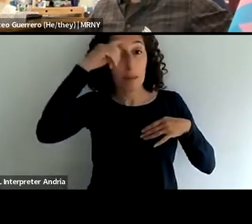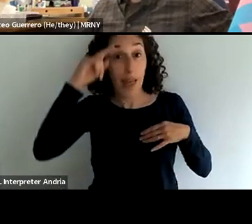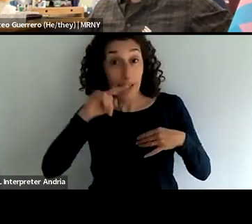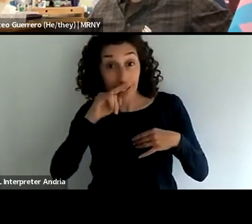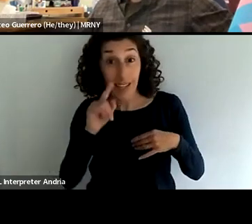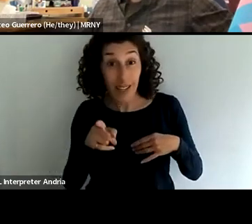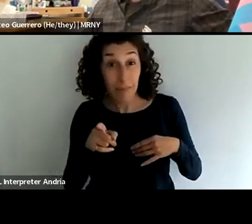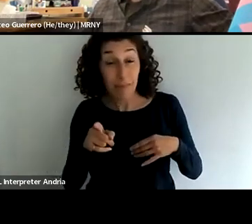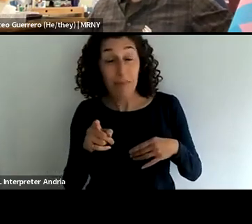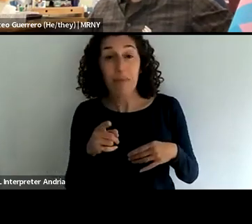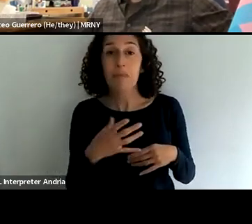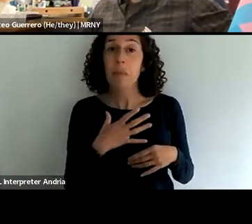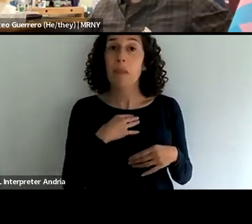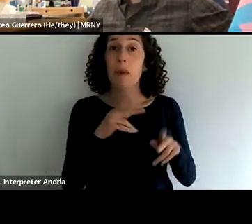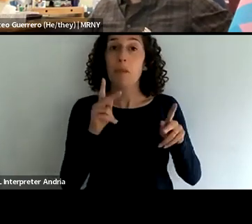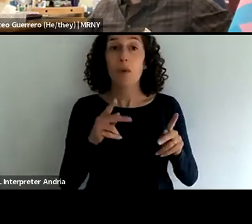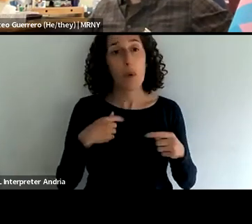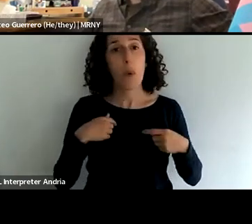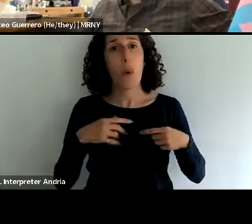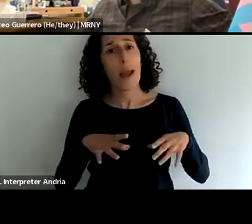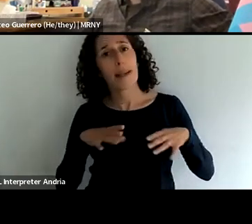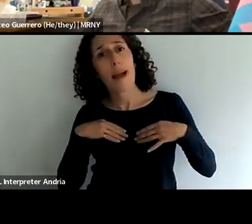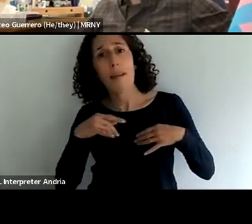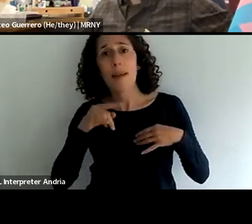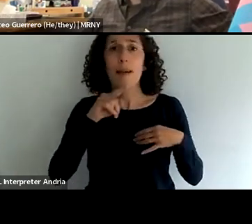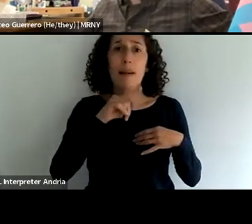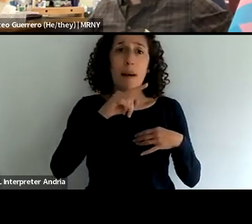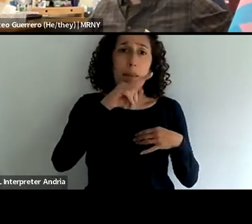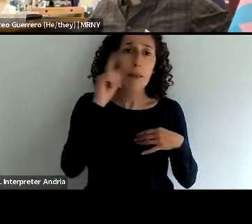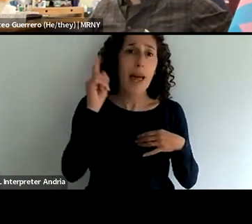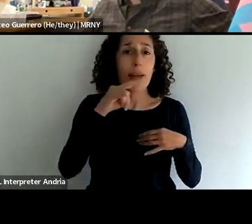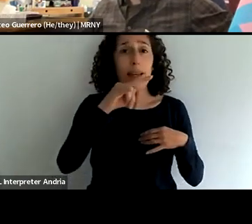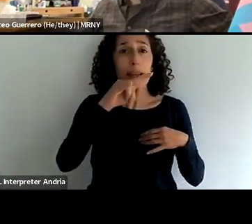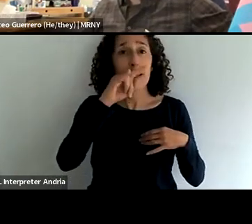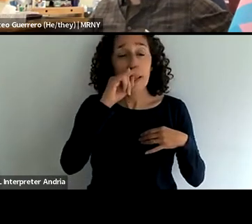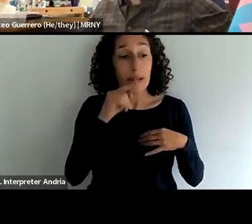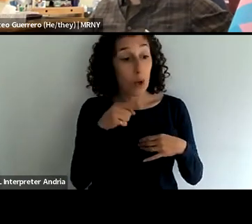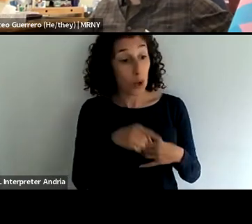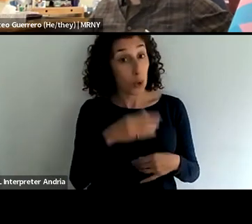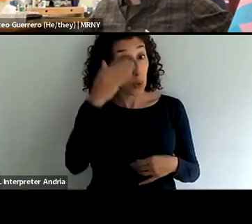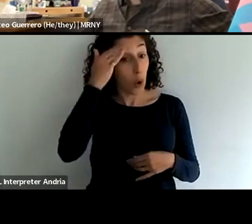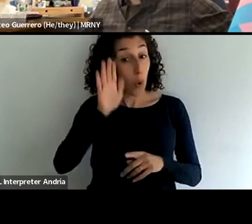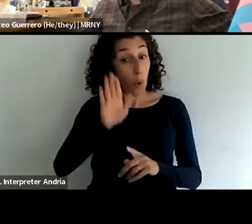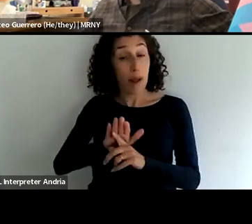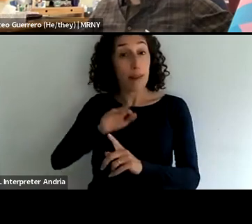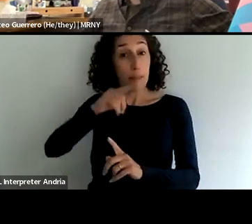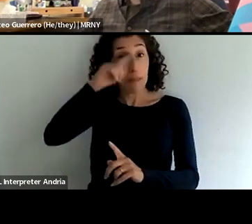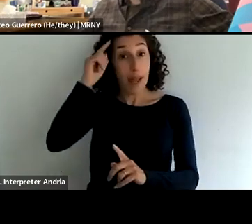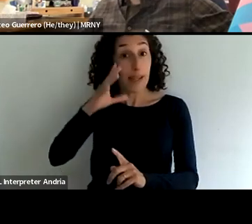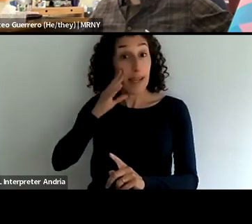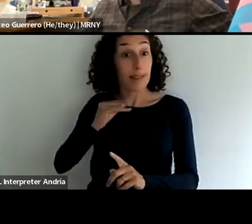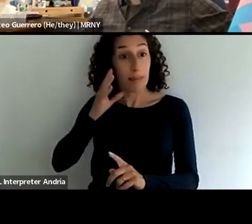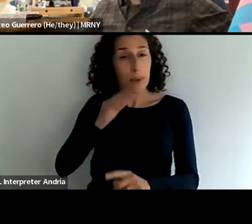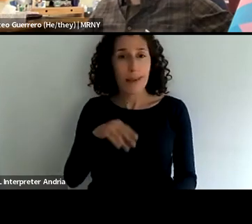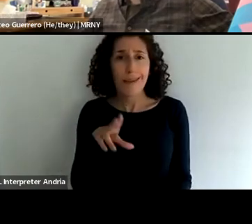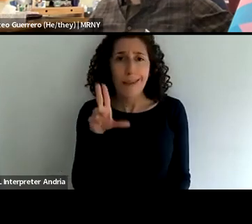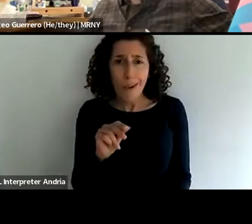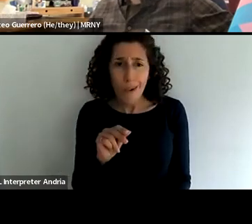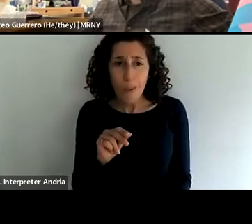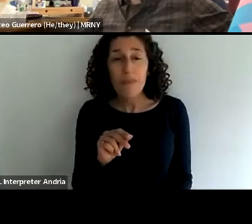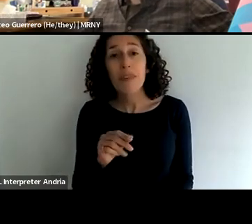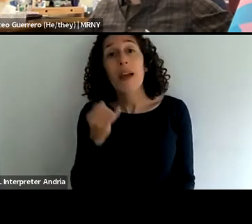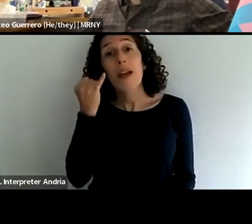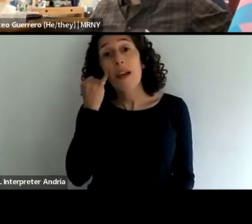Would that white person ever be like, oh, I know what the black experience is? No. So if you're a cis person, and just because you either dated a